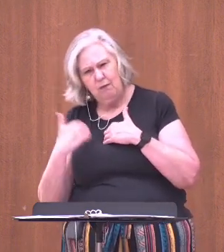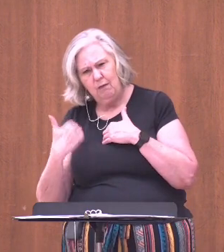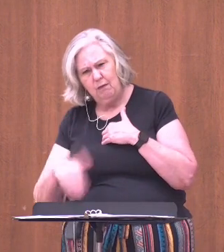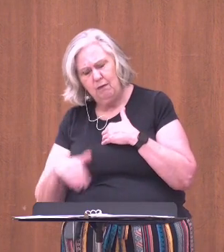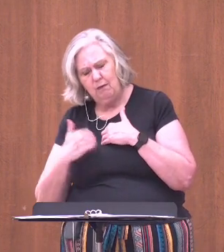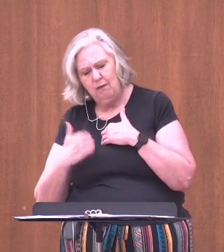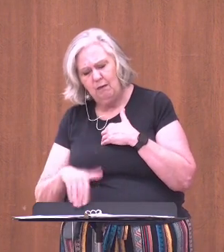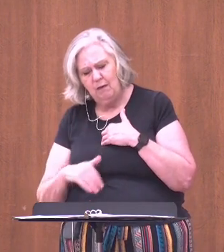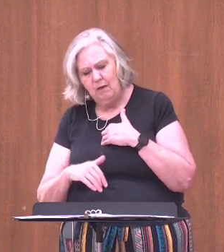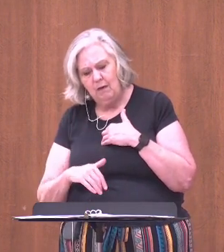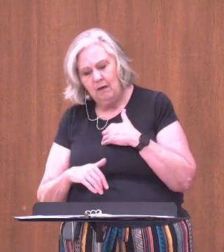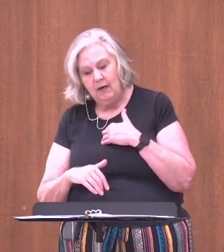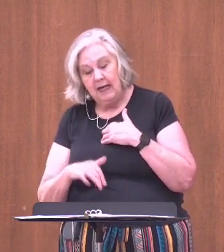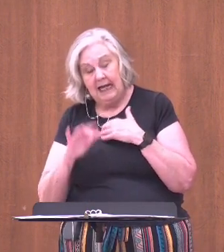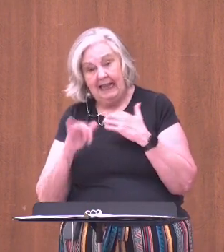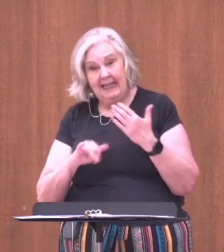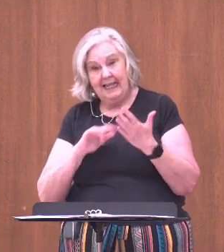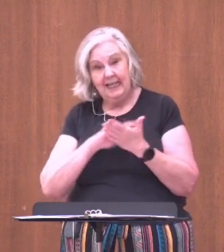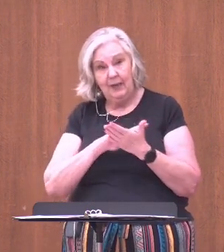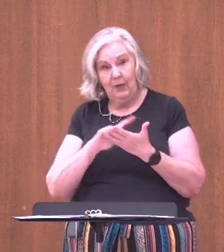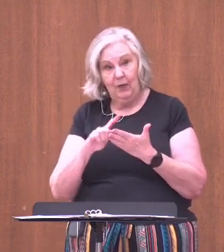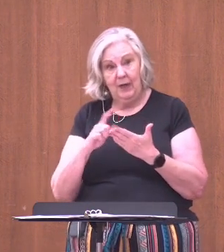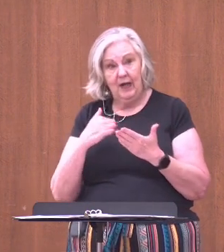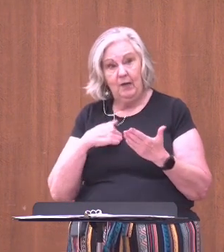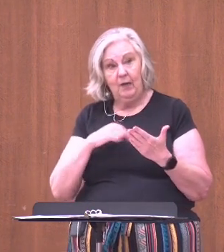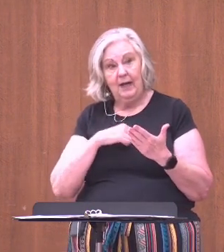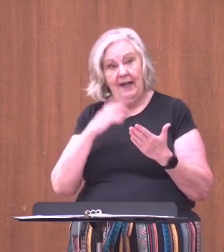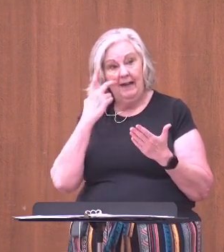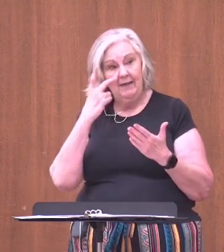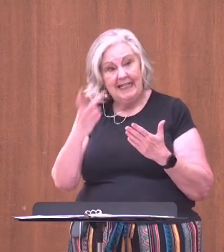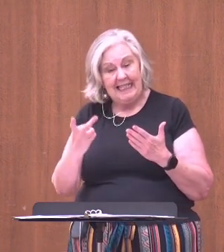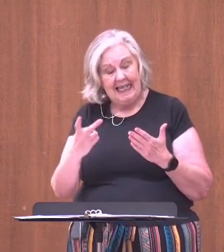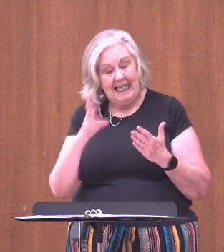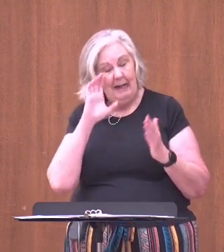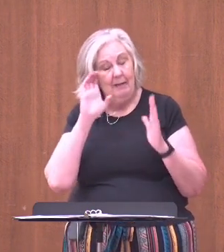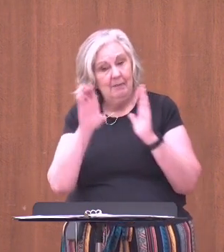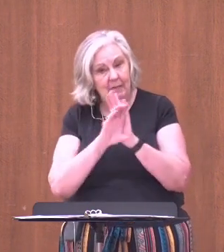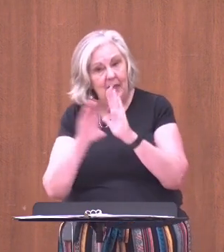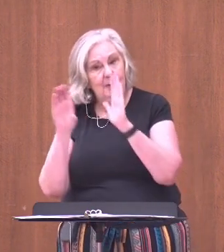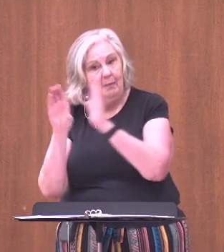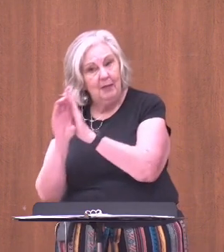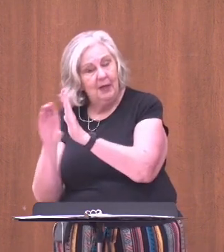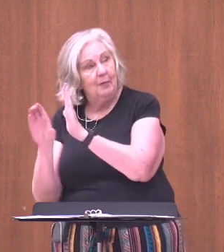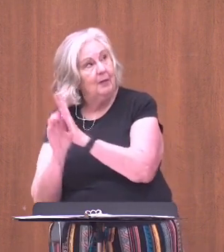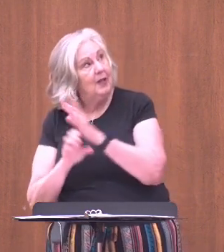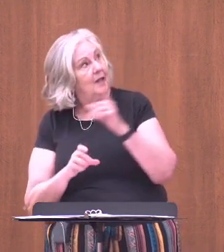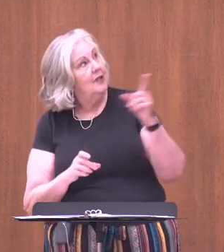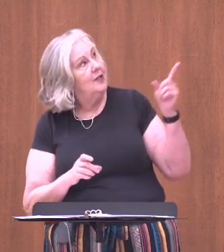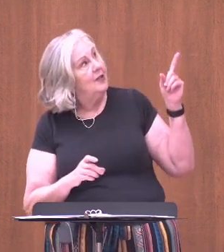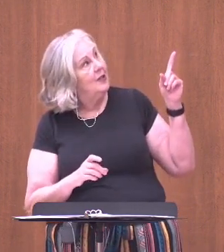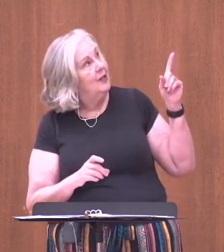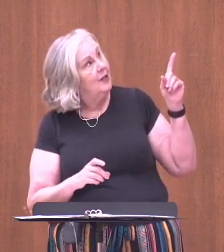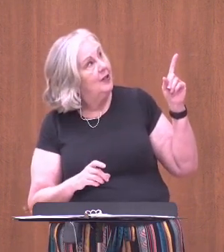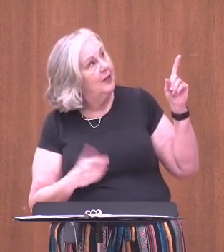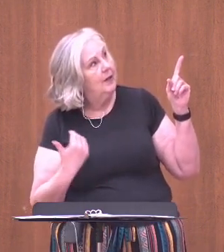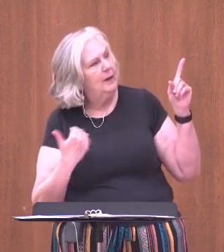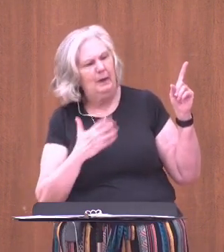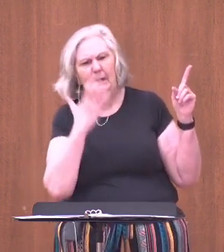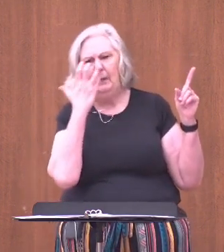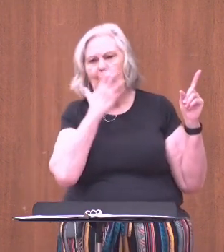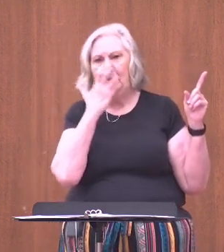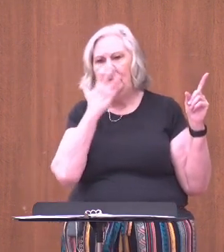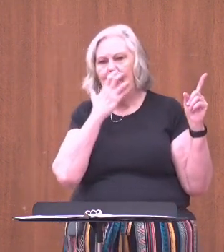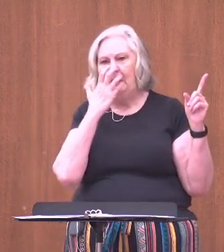Well, this past week has been filled with images of destruction and loss. Like you, I have been captured by images